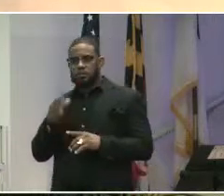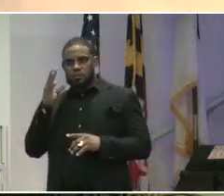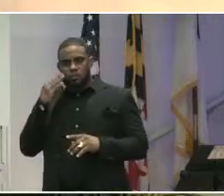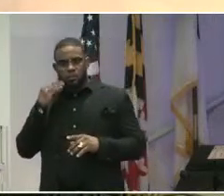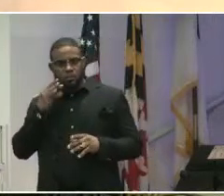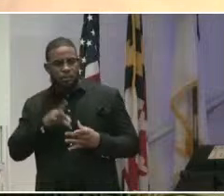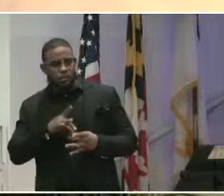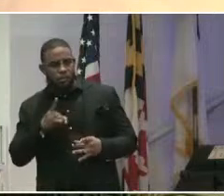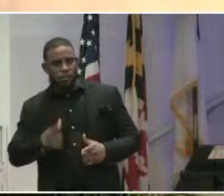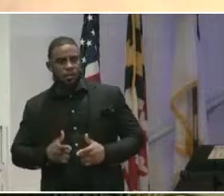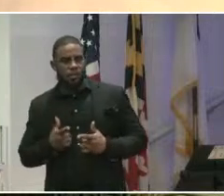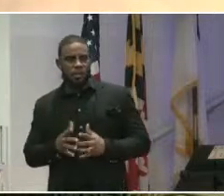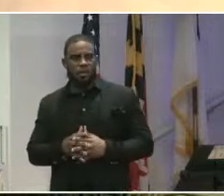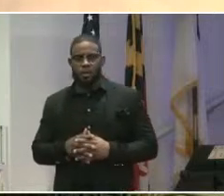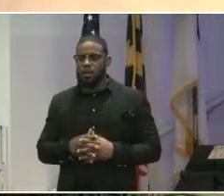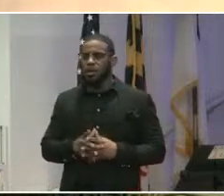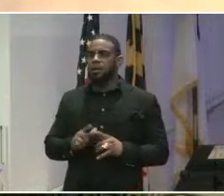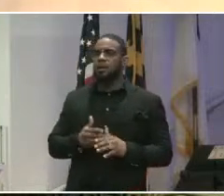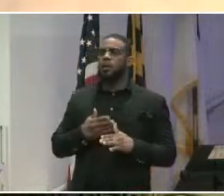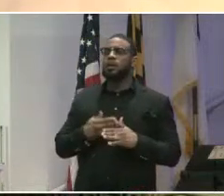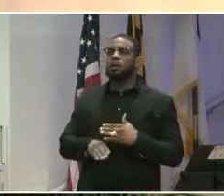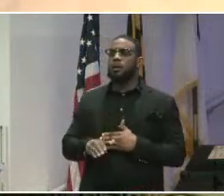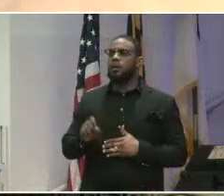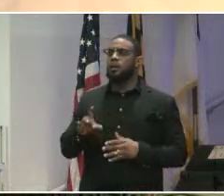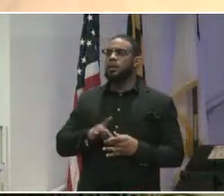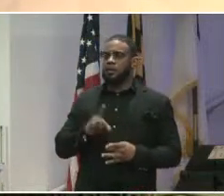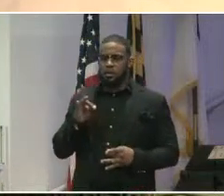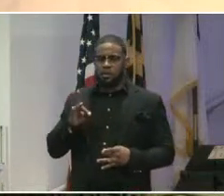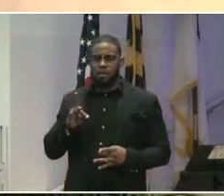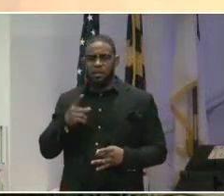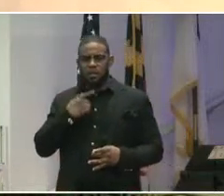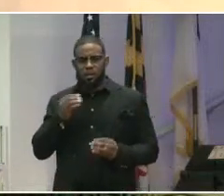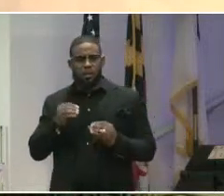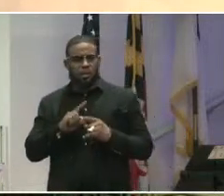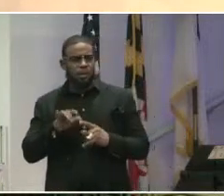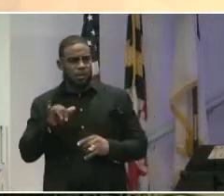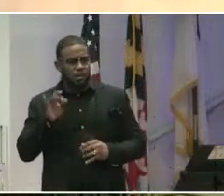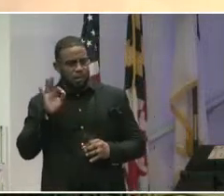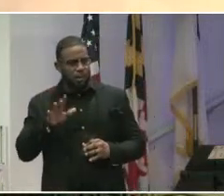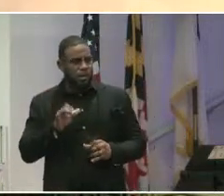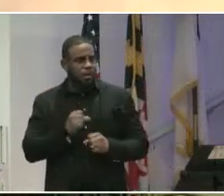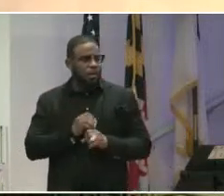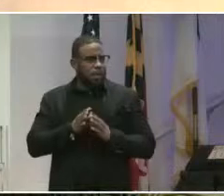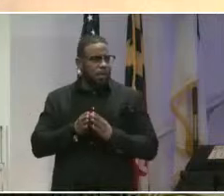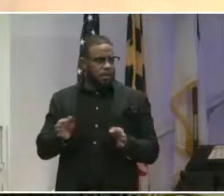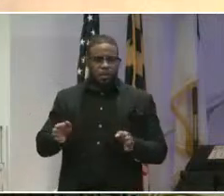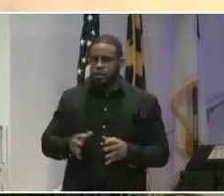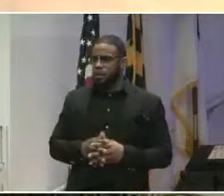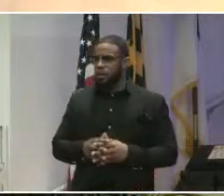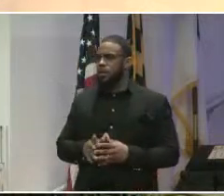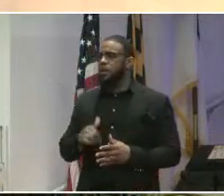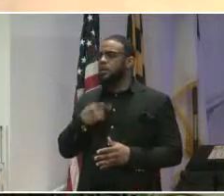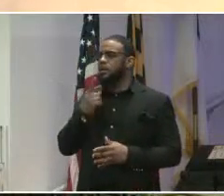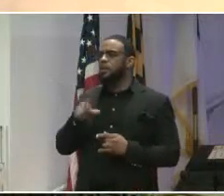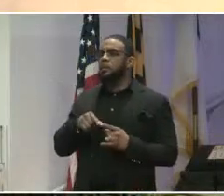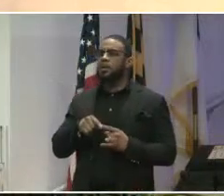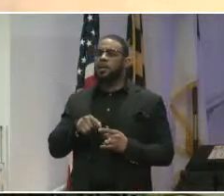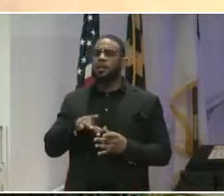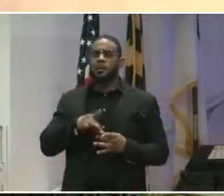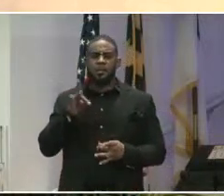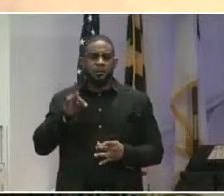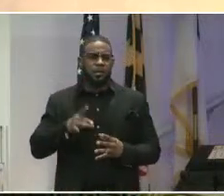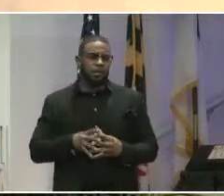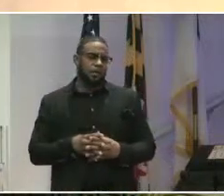experience spiritual life is to be born of the Spirit. Tell me more about that, Pastor. Make it plain. Let me tell you about the